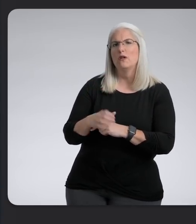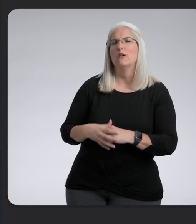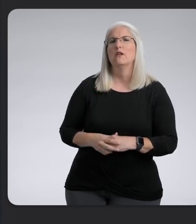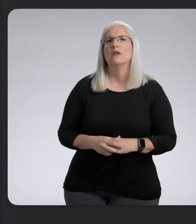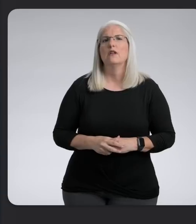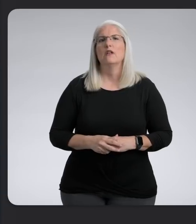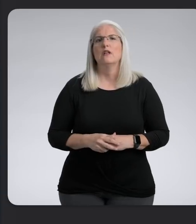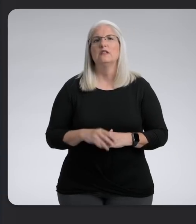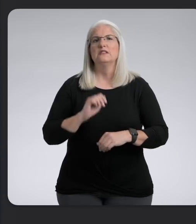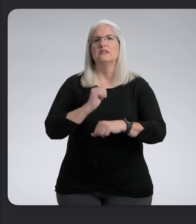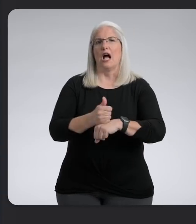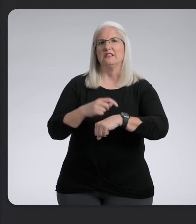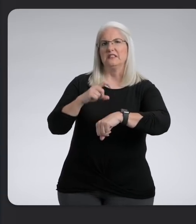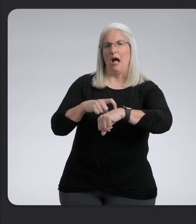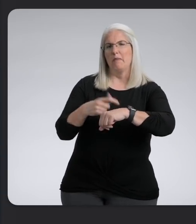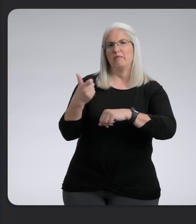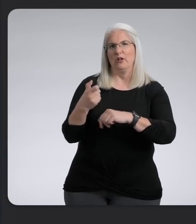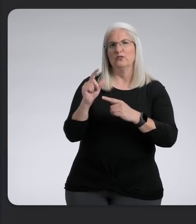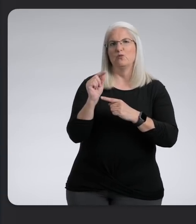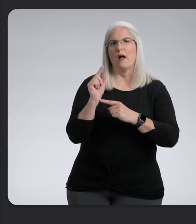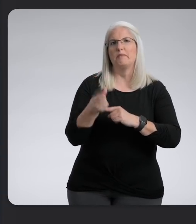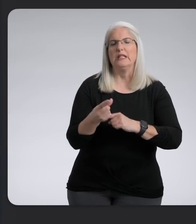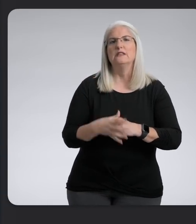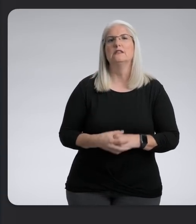Set a timer for 20 minutes.